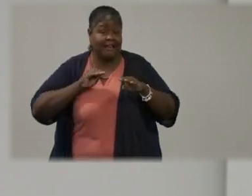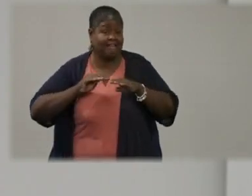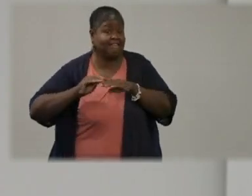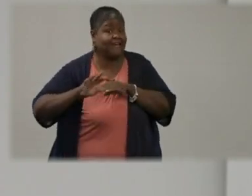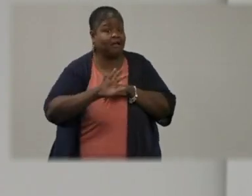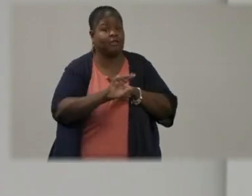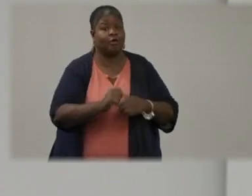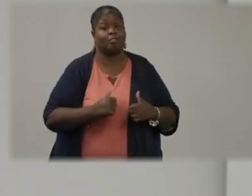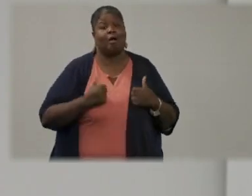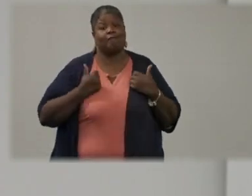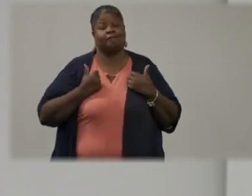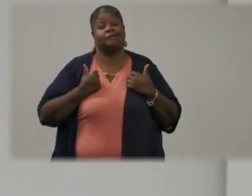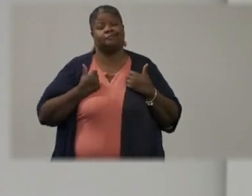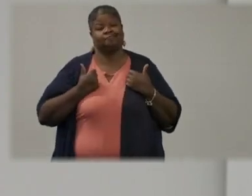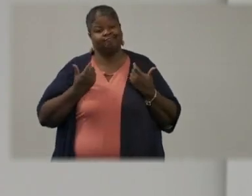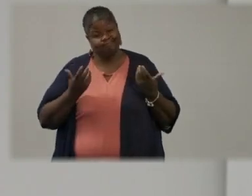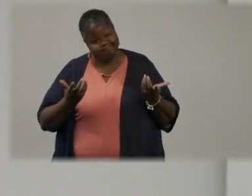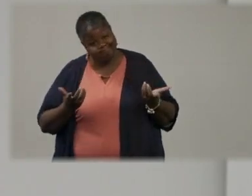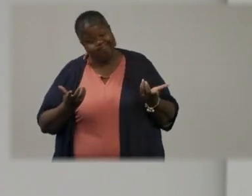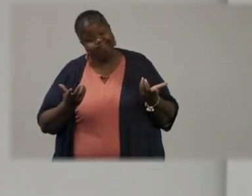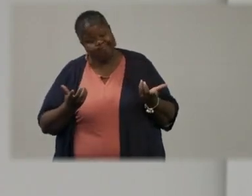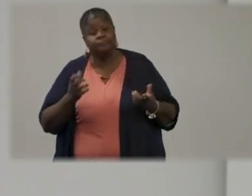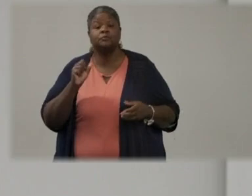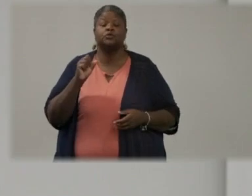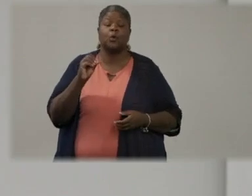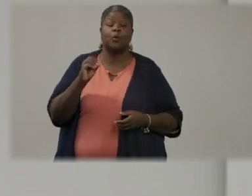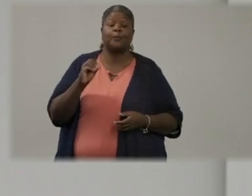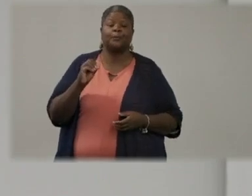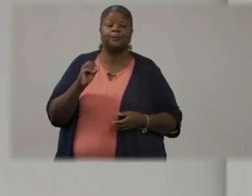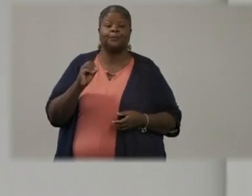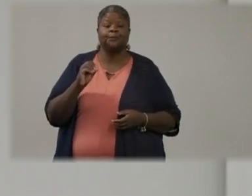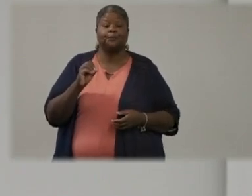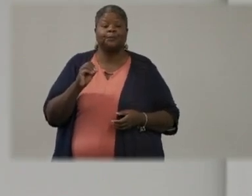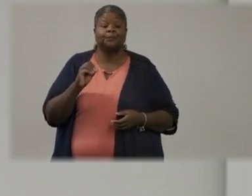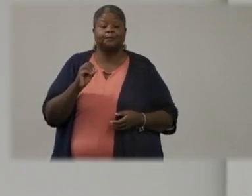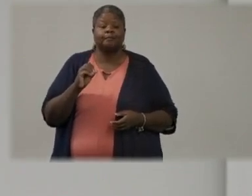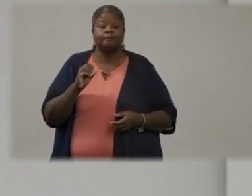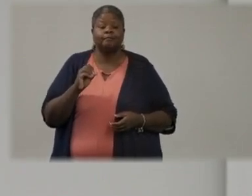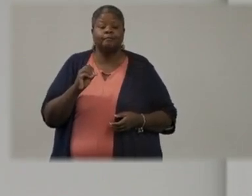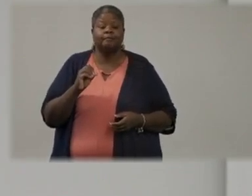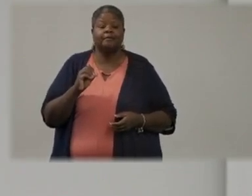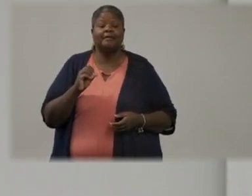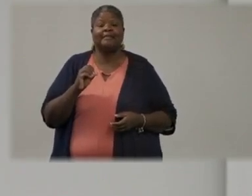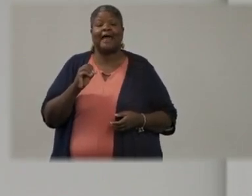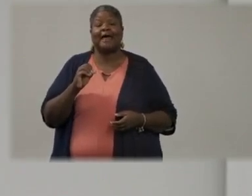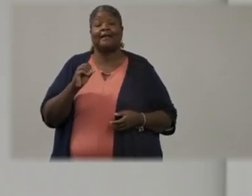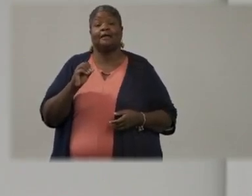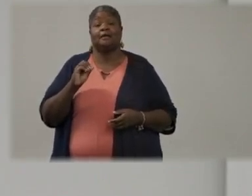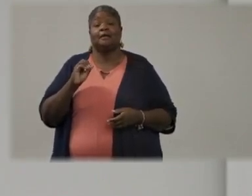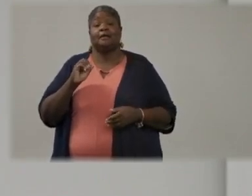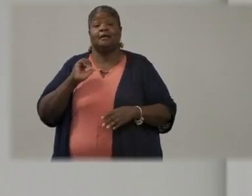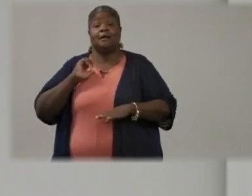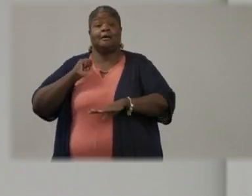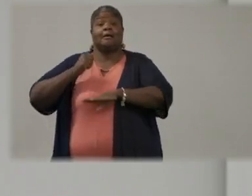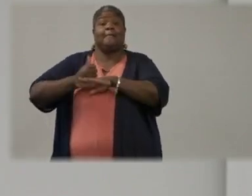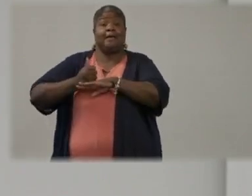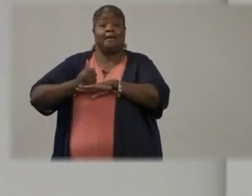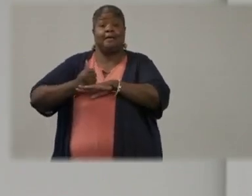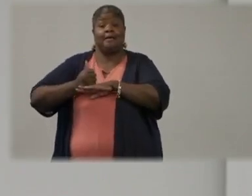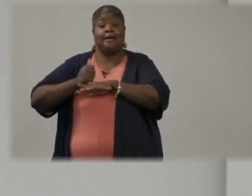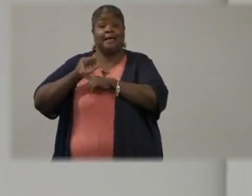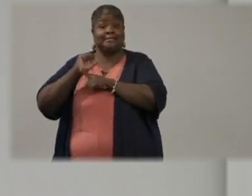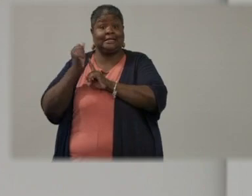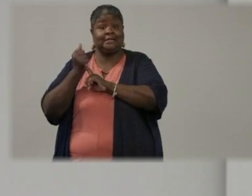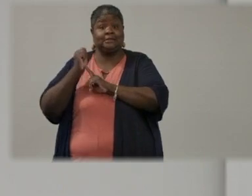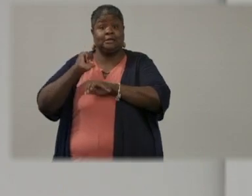lives. So the incident command-based training is just a fantastic thing to go through,